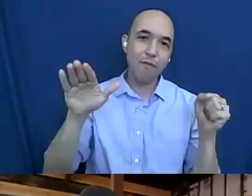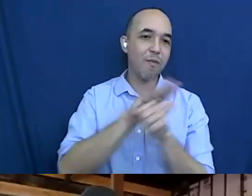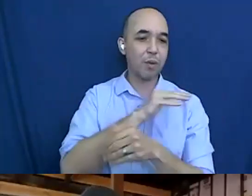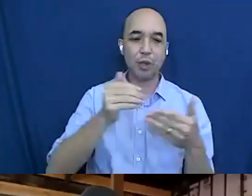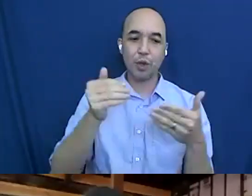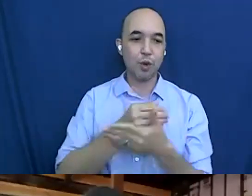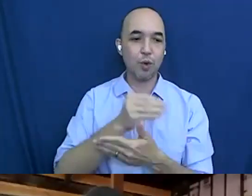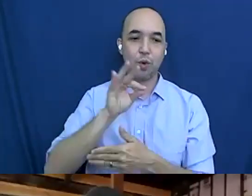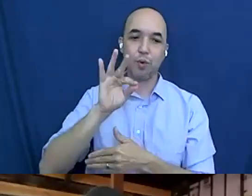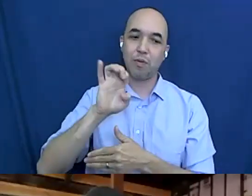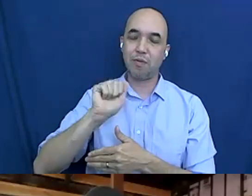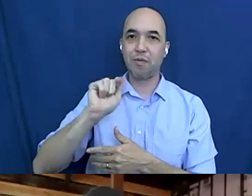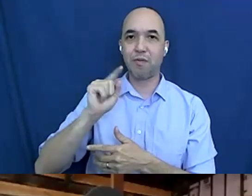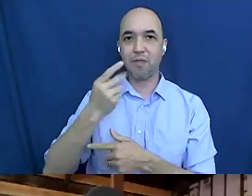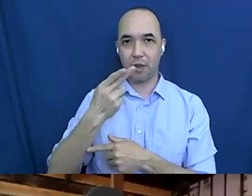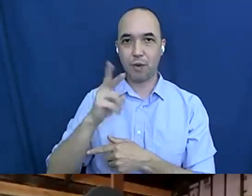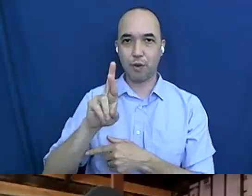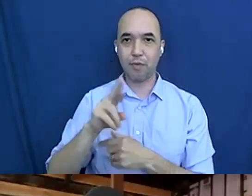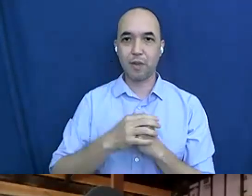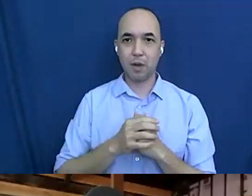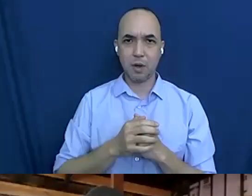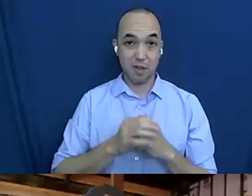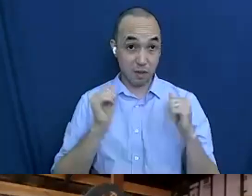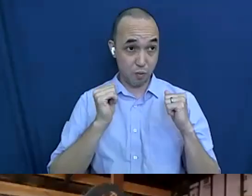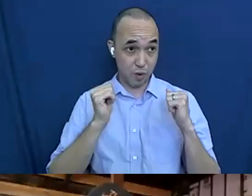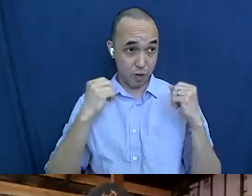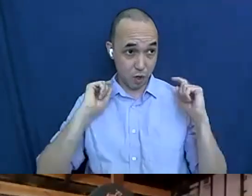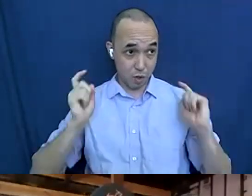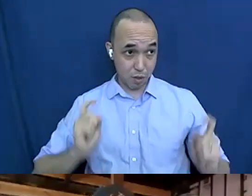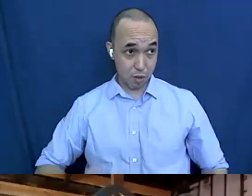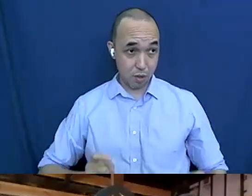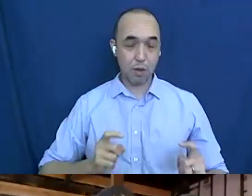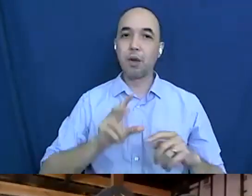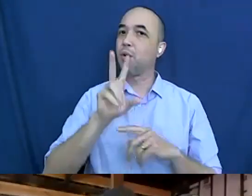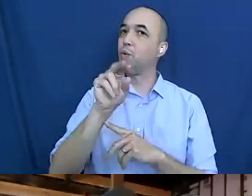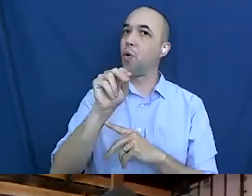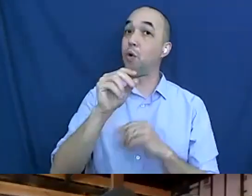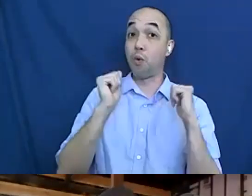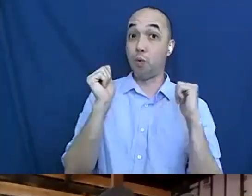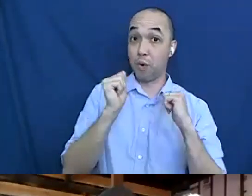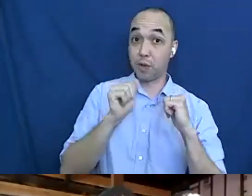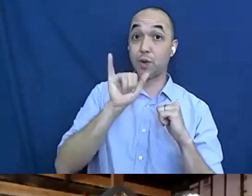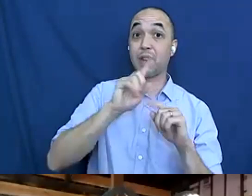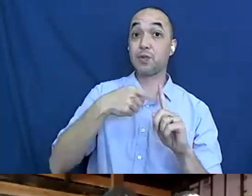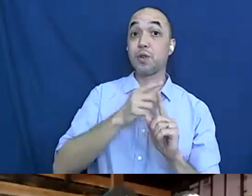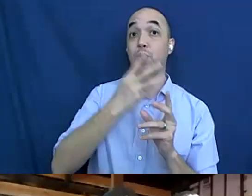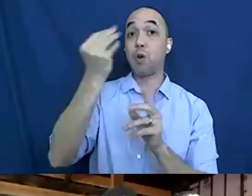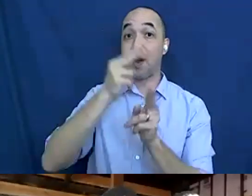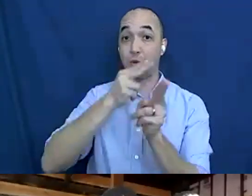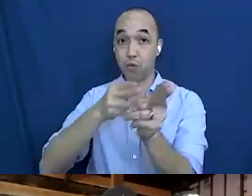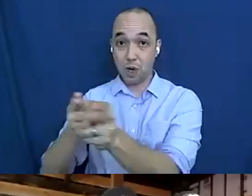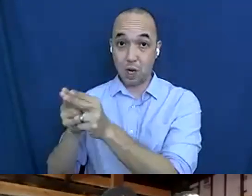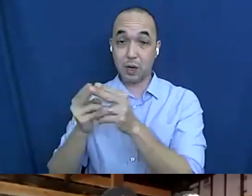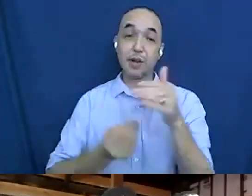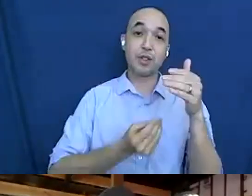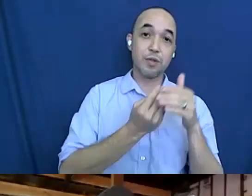In the winter, they molt all their feathers? No, the wintertime is when you actually hunt your bird. In the spring and